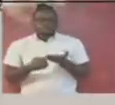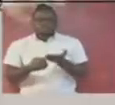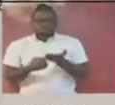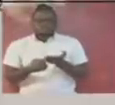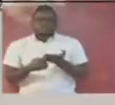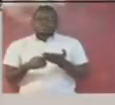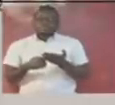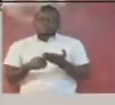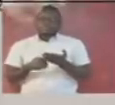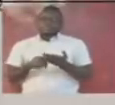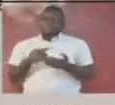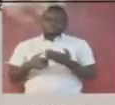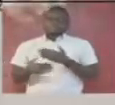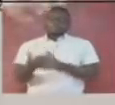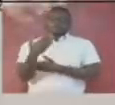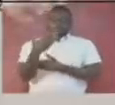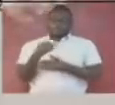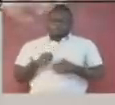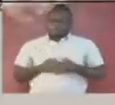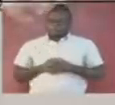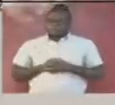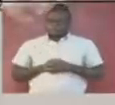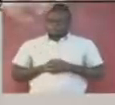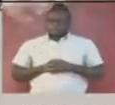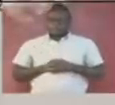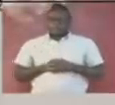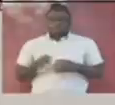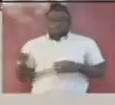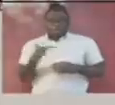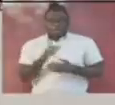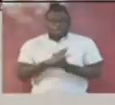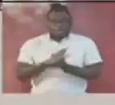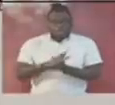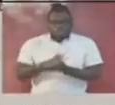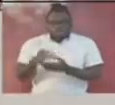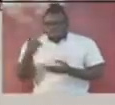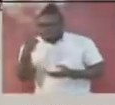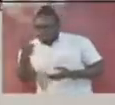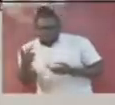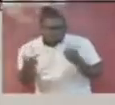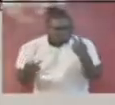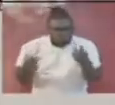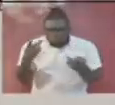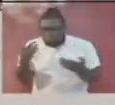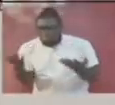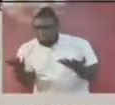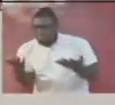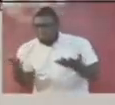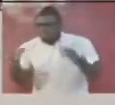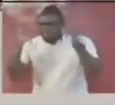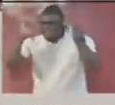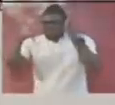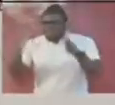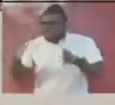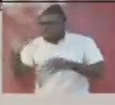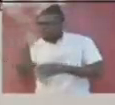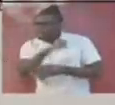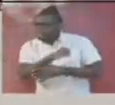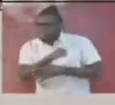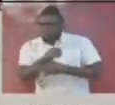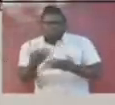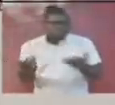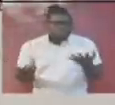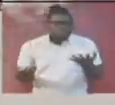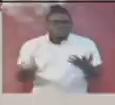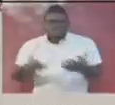school environment. They're not going to be seeing all the teachers they're used to seeing at the same time. They're not